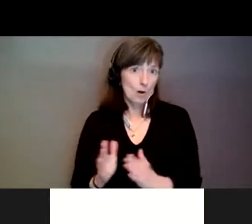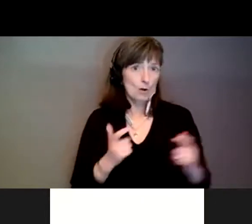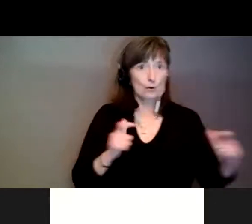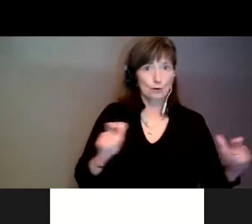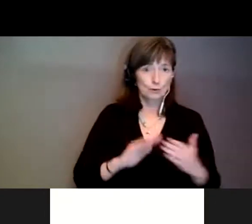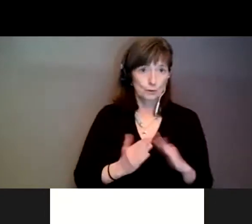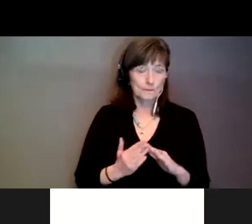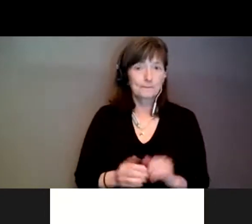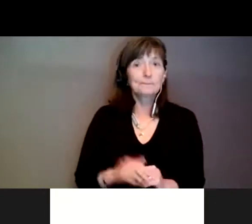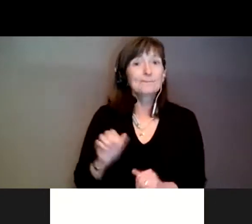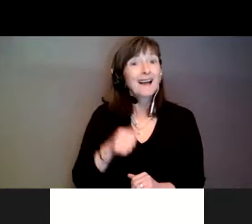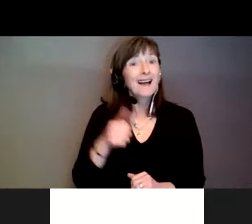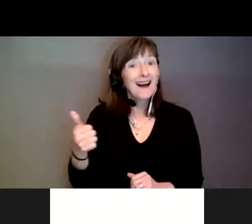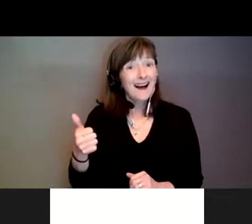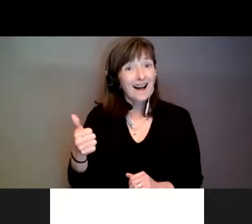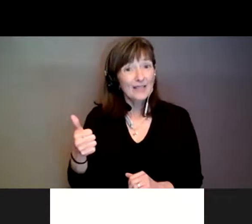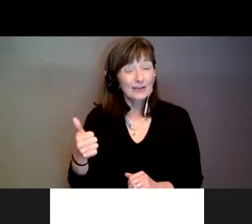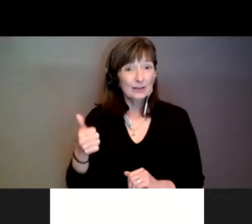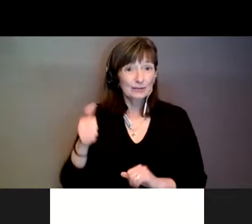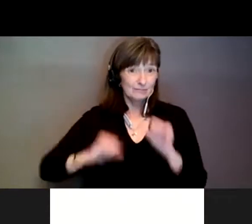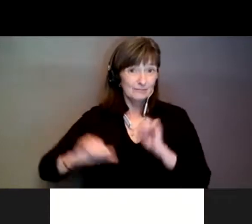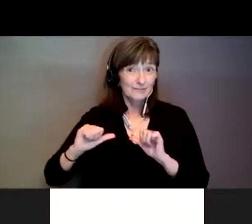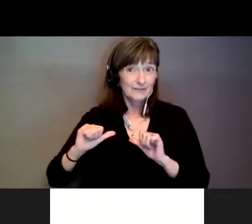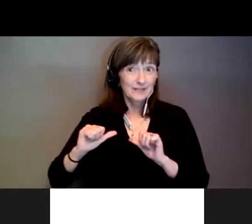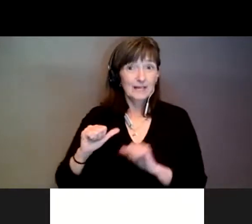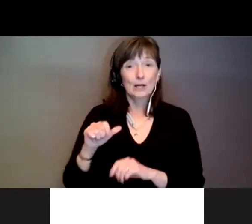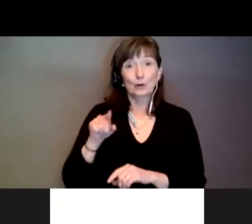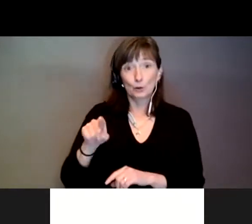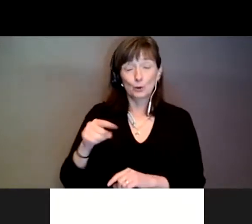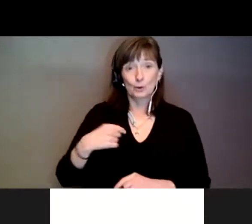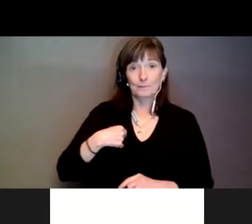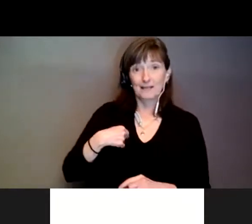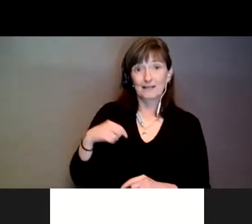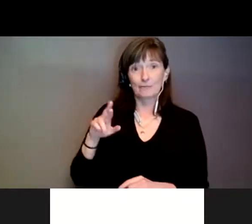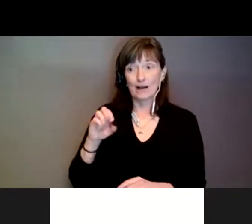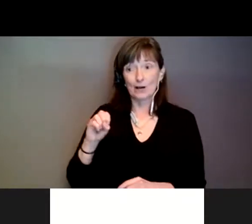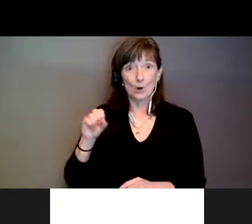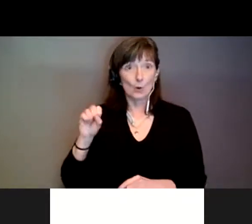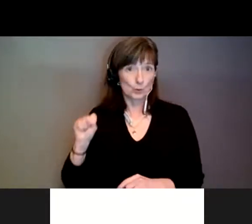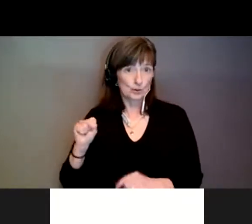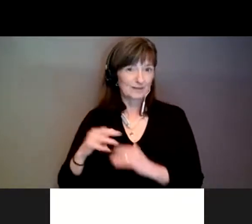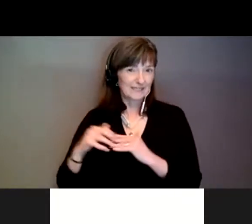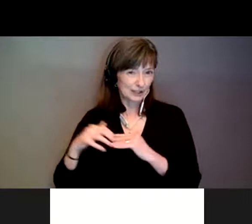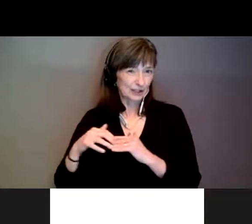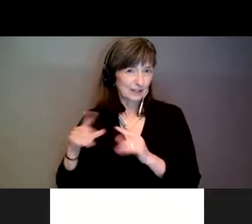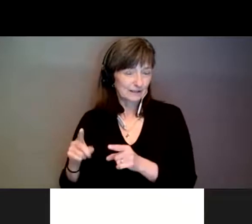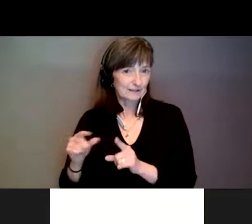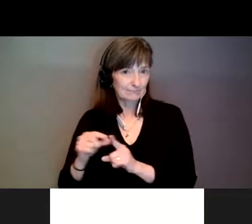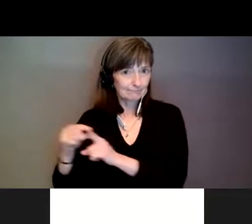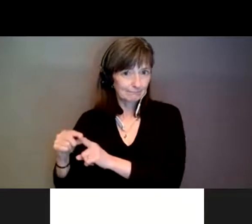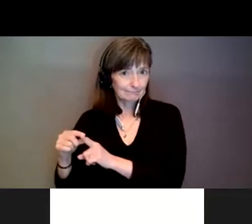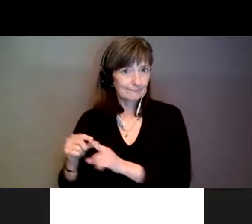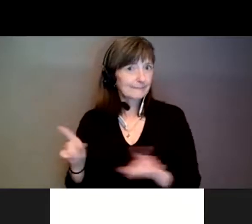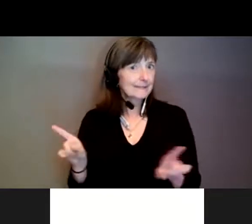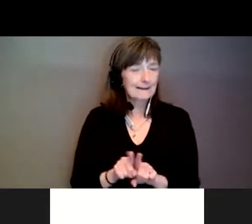have called Misho Minwa Noki, Yumi and Wrinkles. And the same kind of stories came